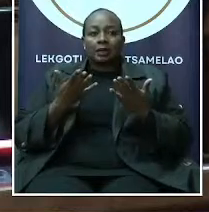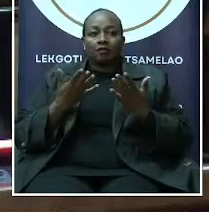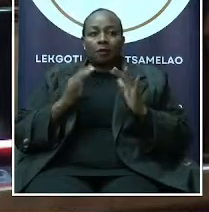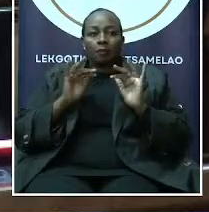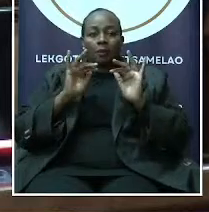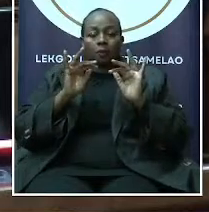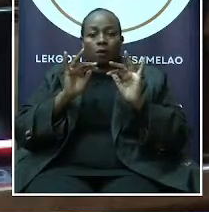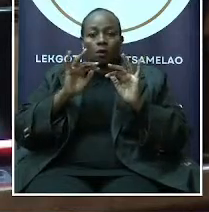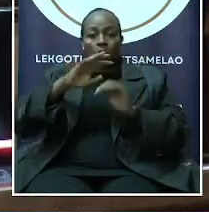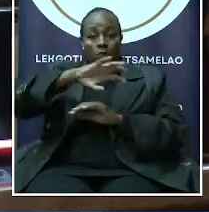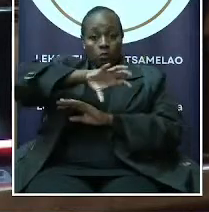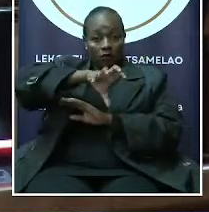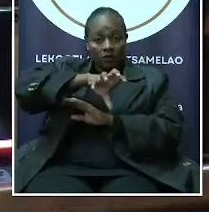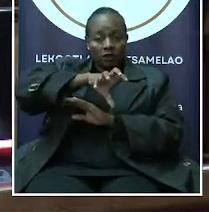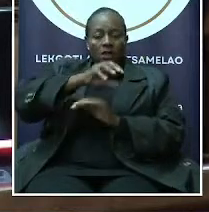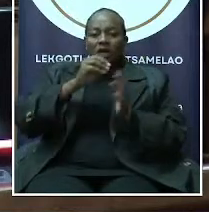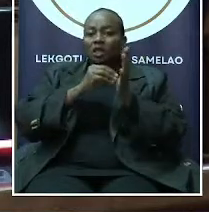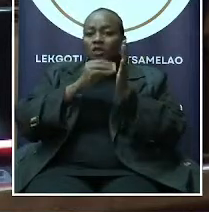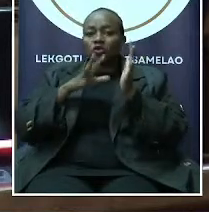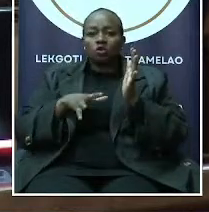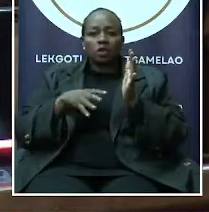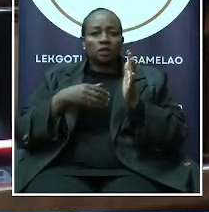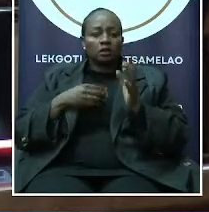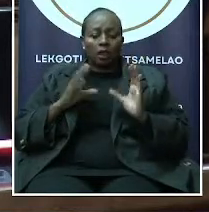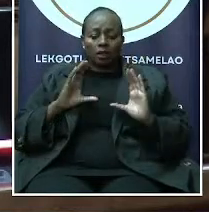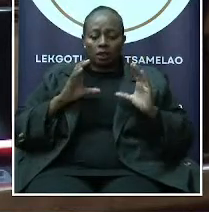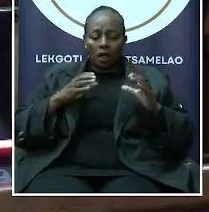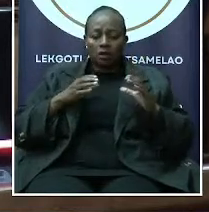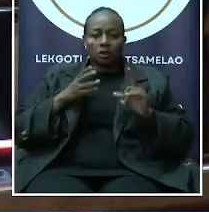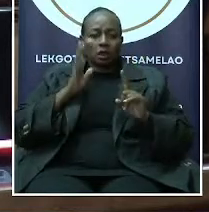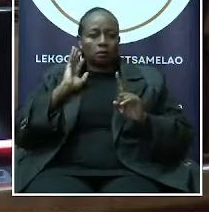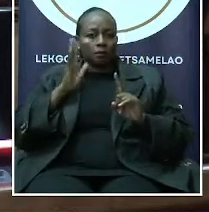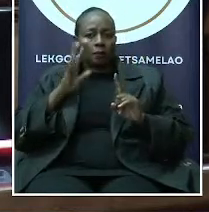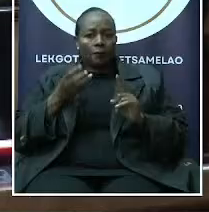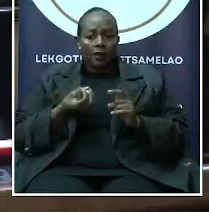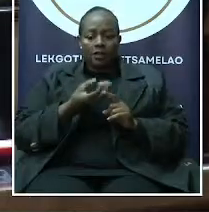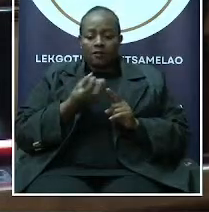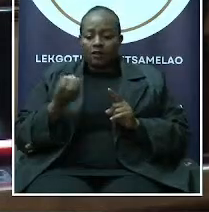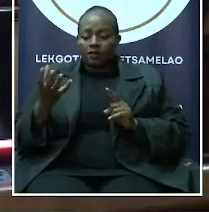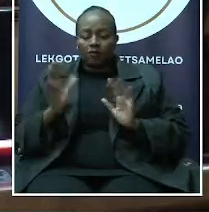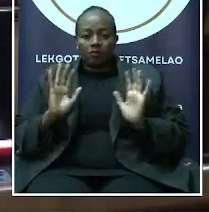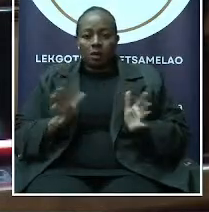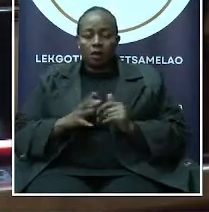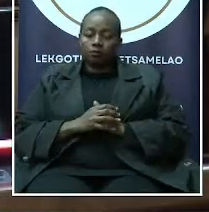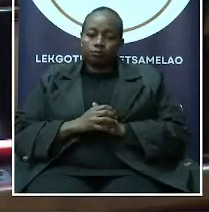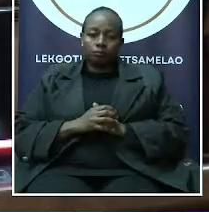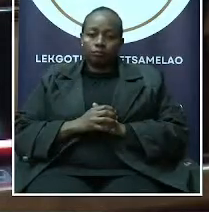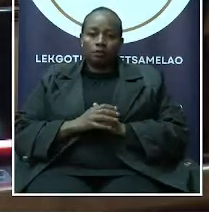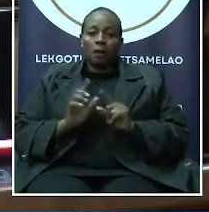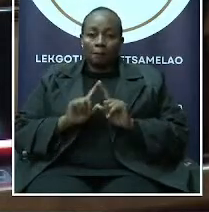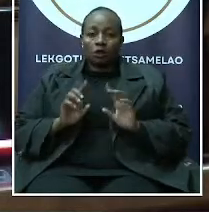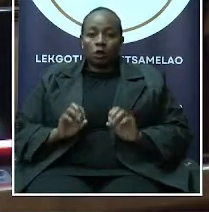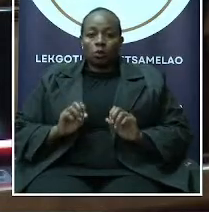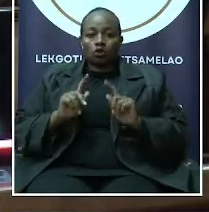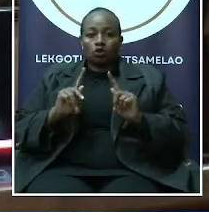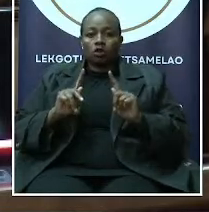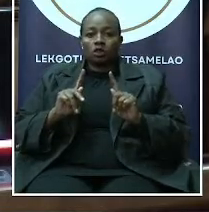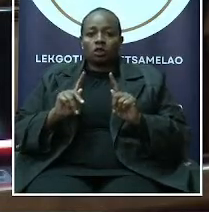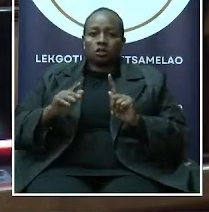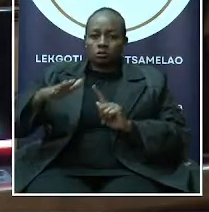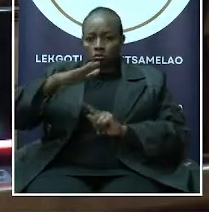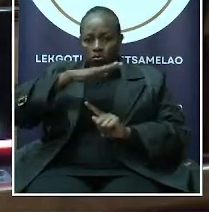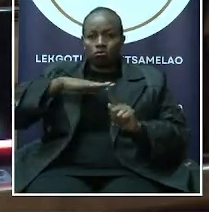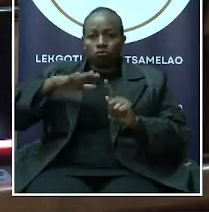province and where students are not just given classrooms and lecture halls, but can be given a chance to thrive. So I